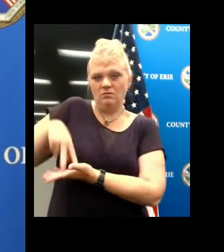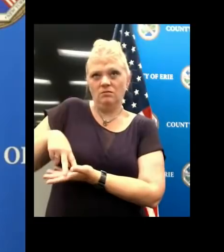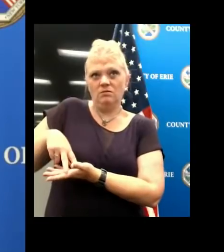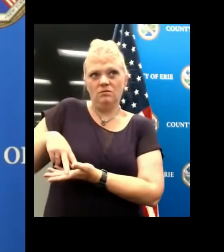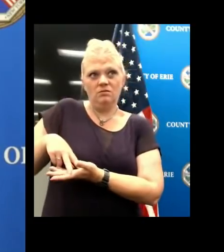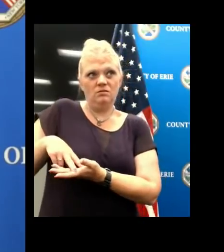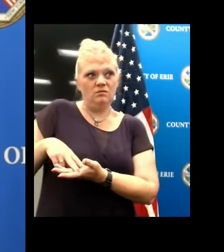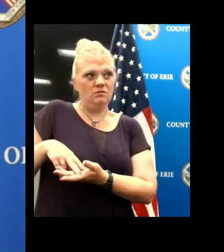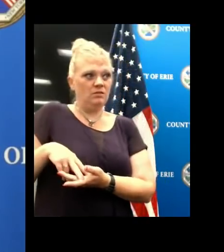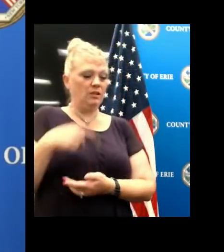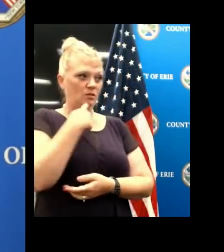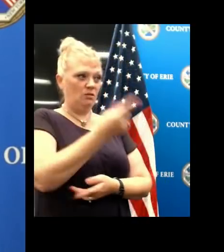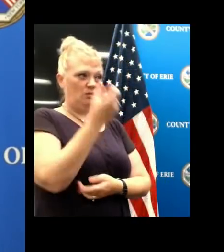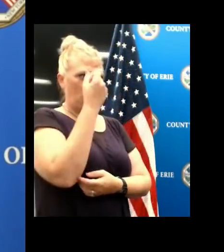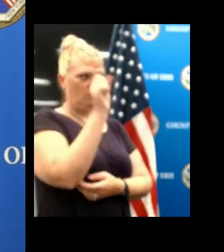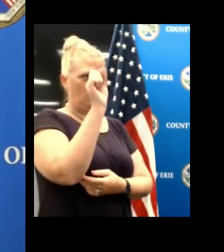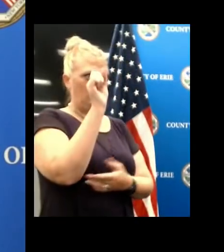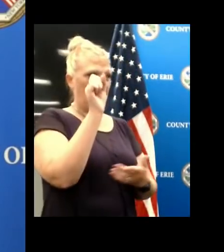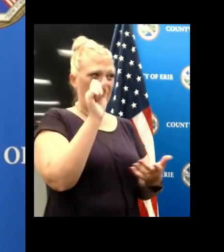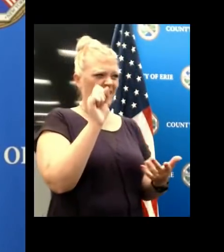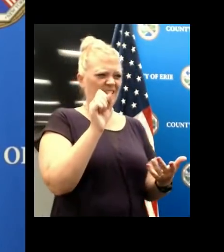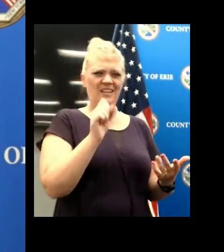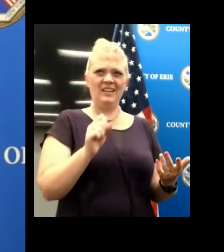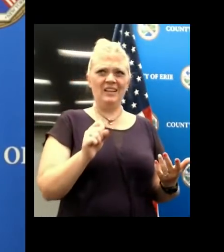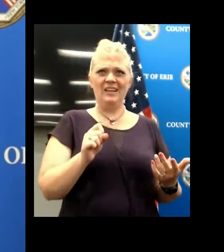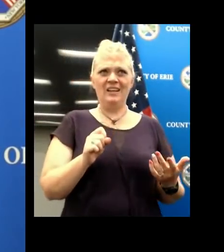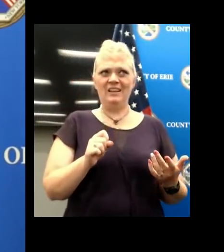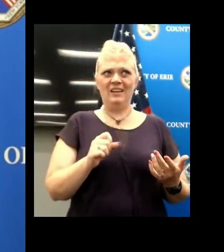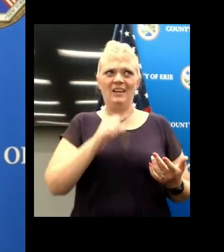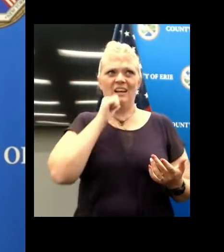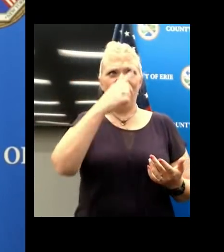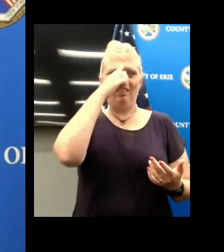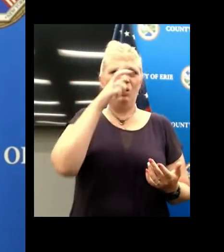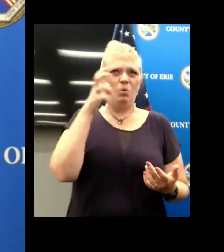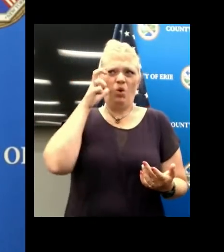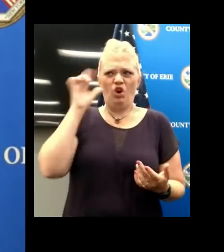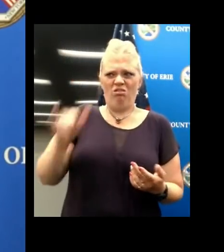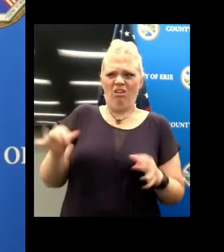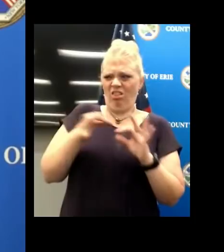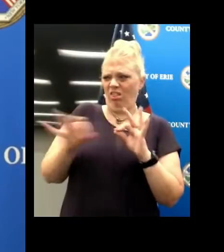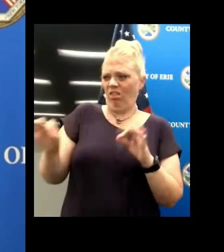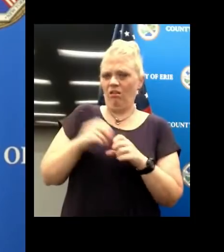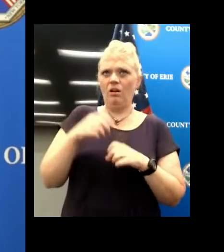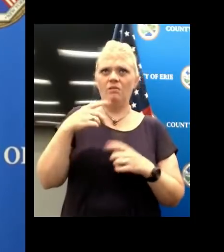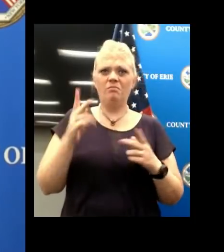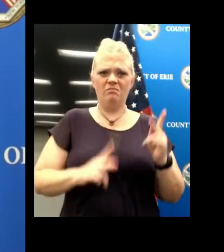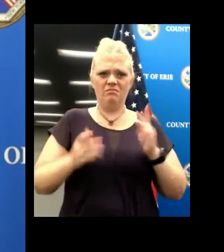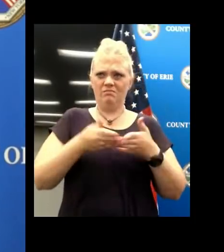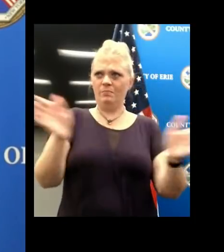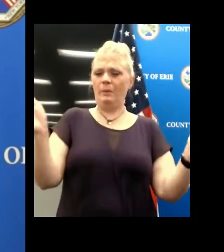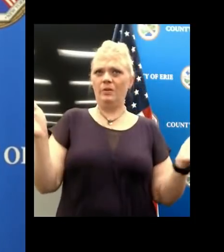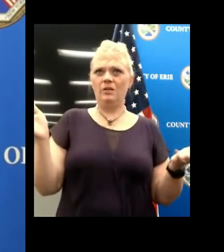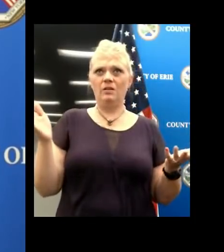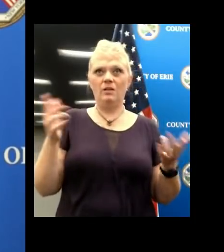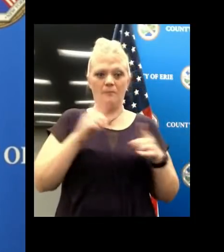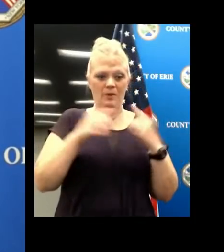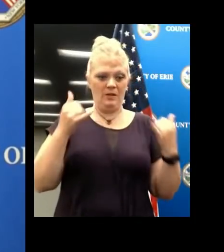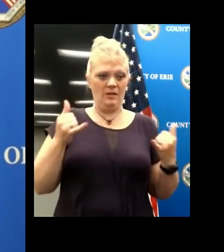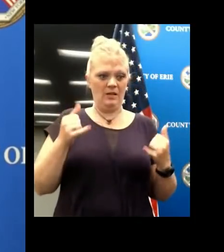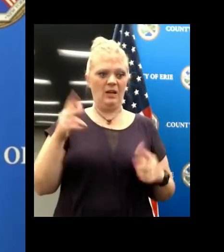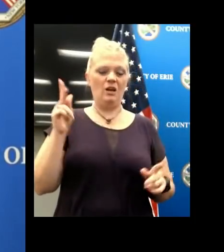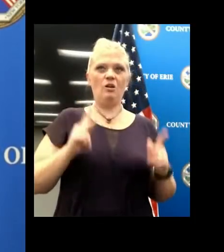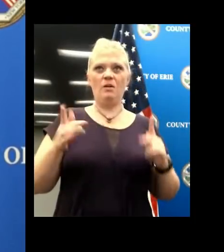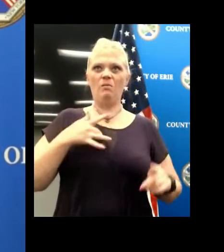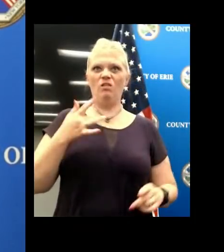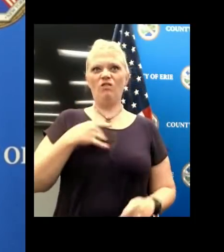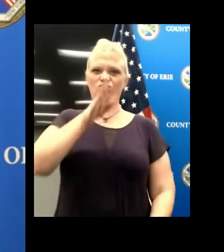protesters is, I just didn't think you'd hear in public anymore. But unfortunately, we live in a day and age where people feel emboldened